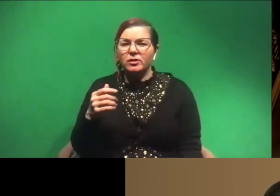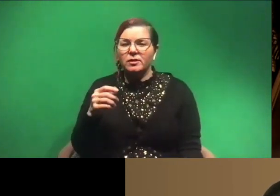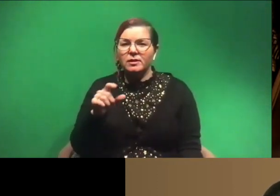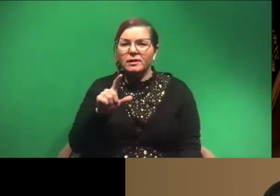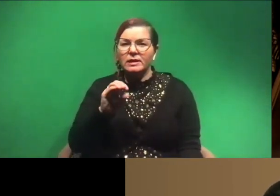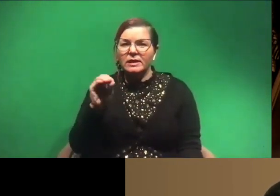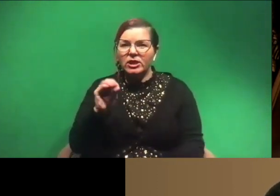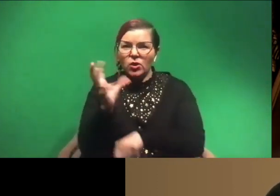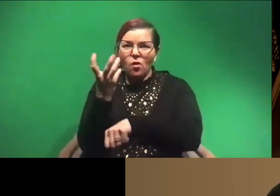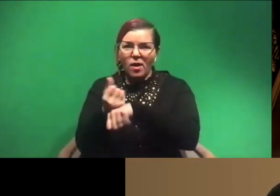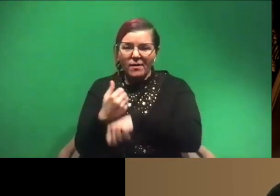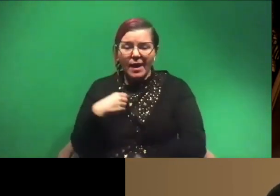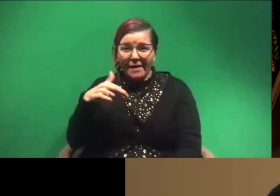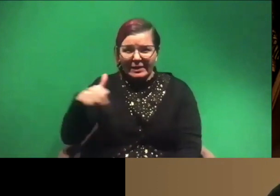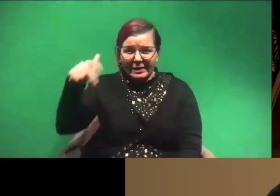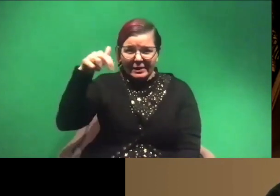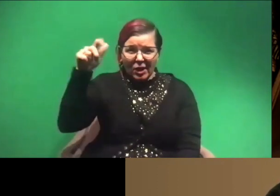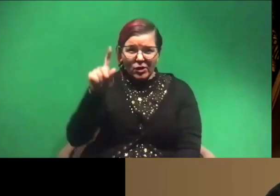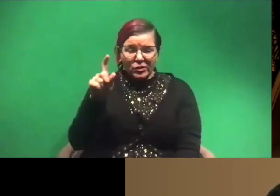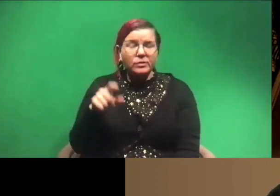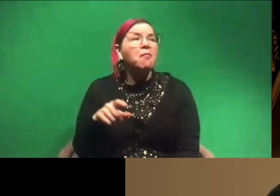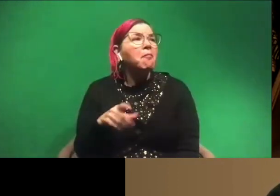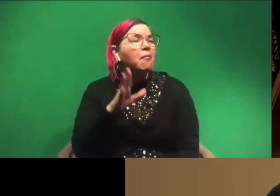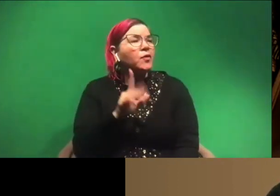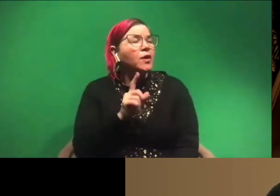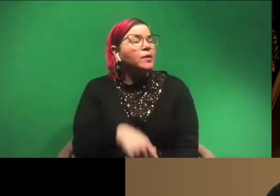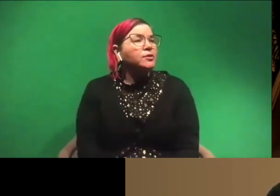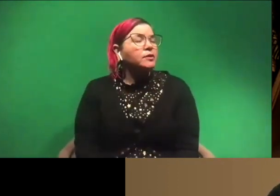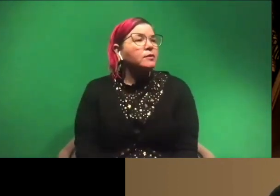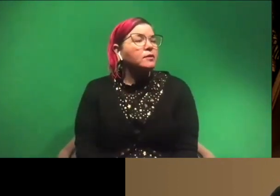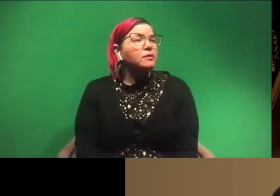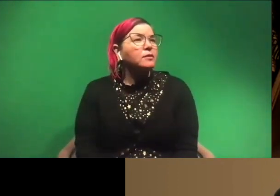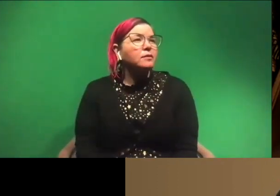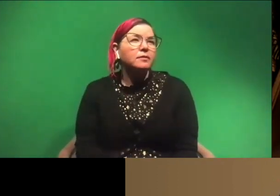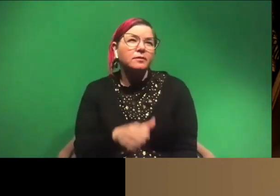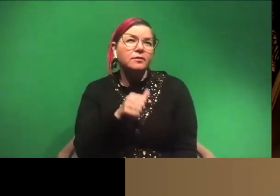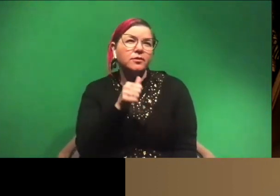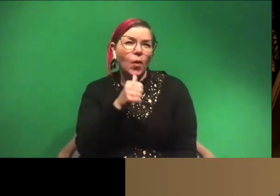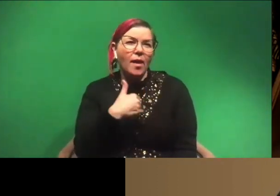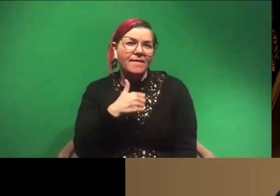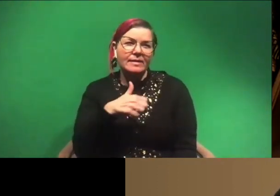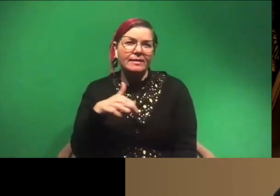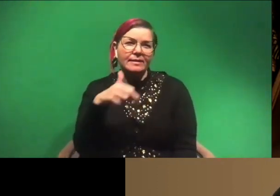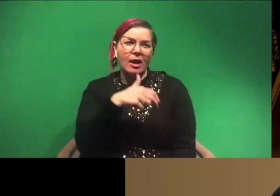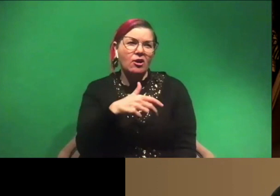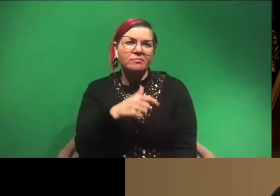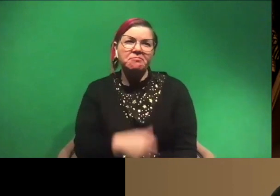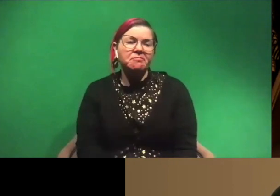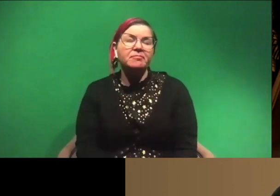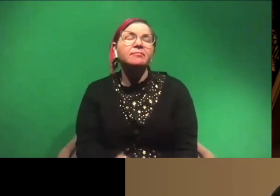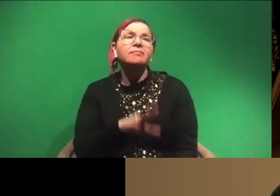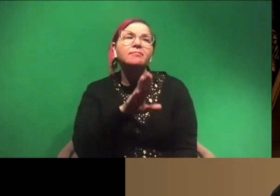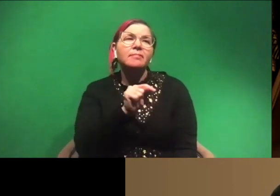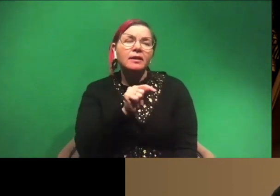gravity? Oh, that's a great question. So you don't necessarily have stairs, but